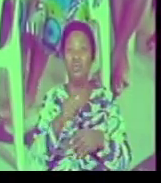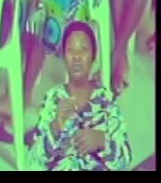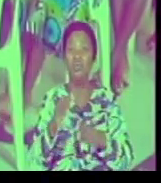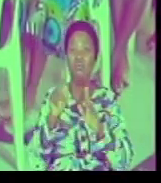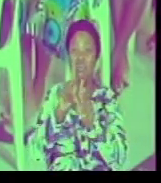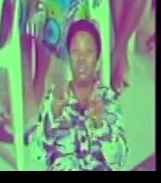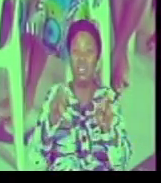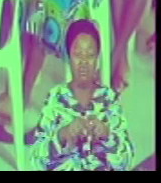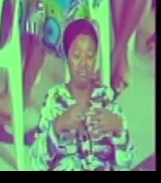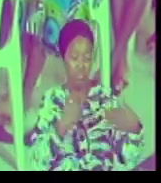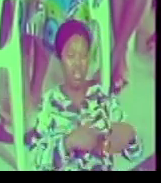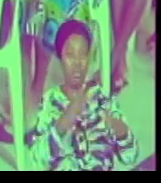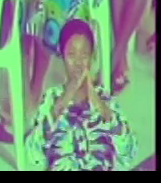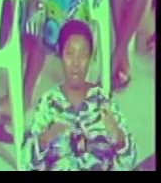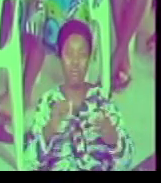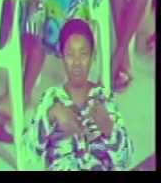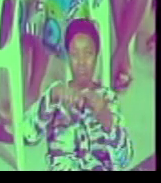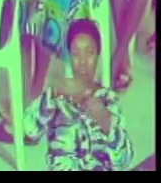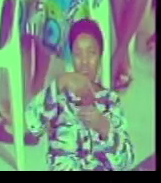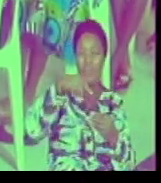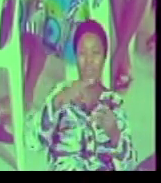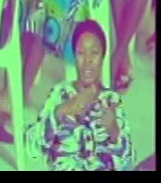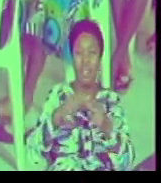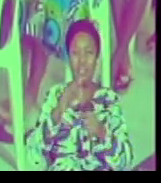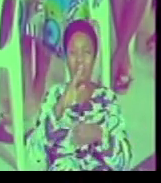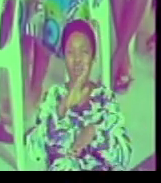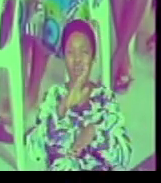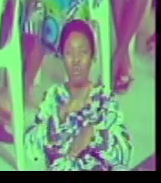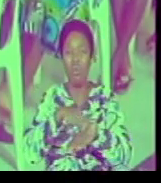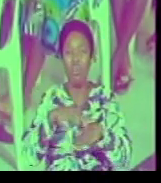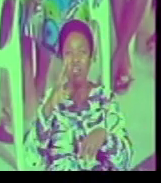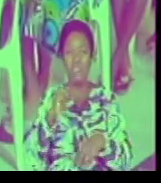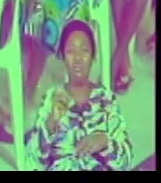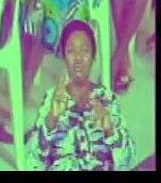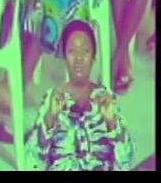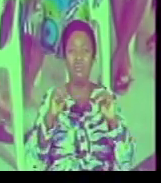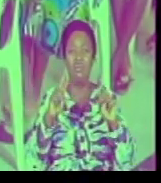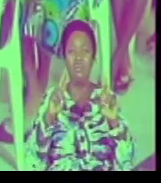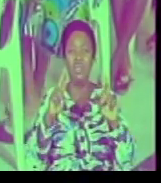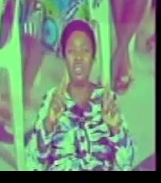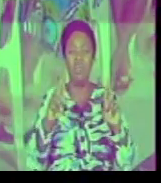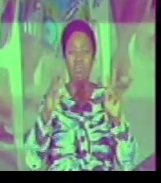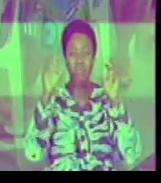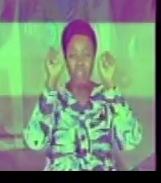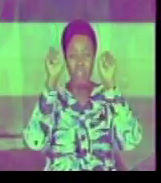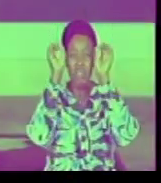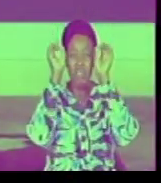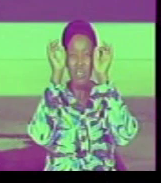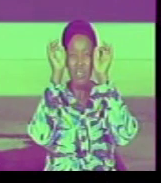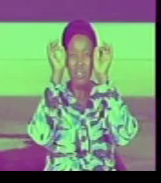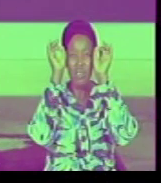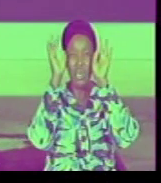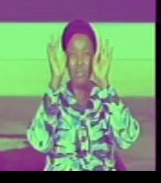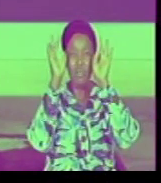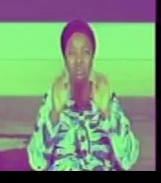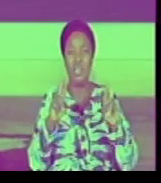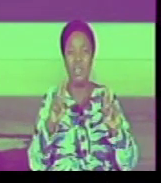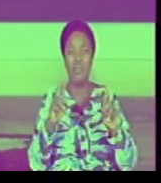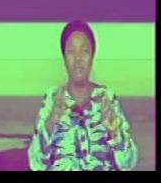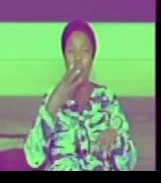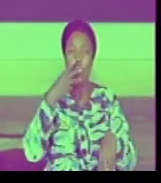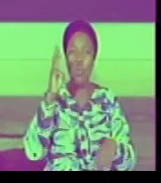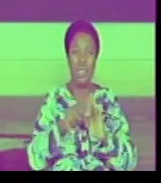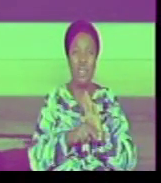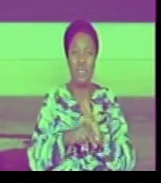They call him Mr. Terrible, Mr. Wickedness, Madam Wickedness,